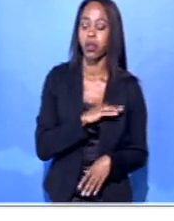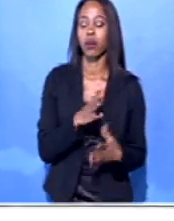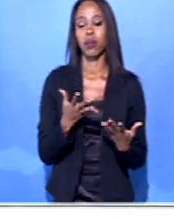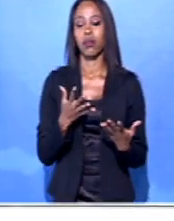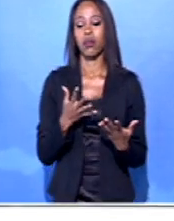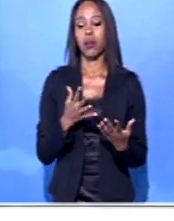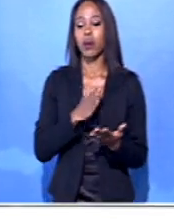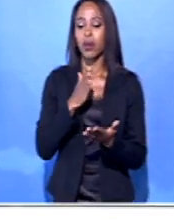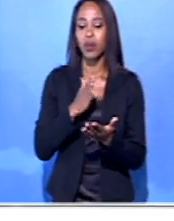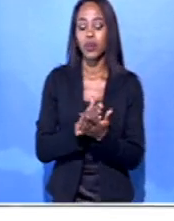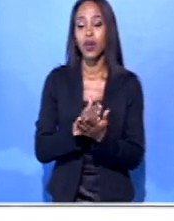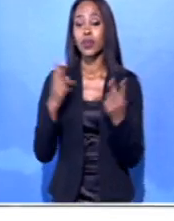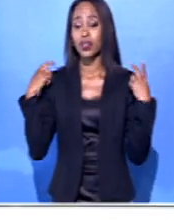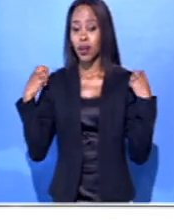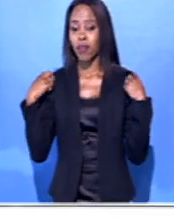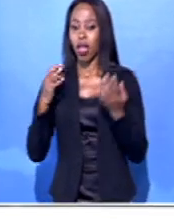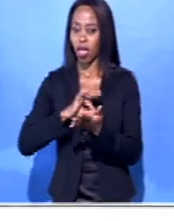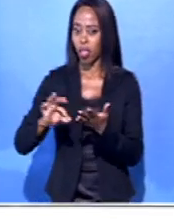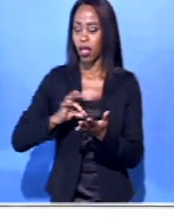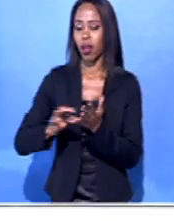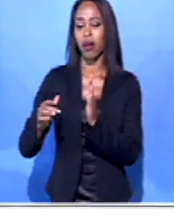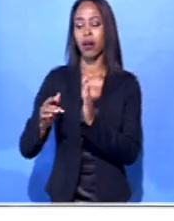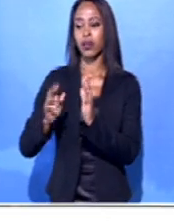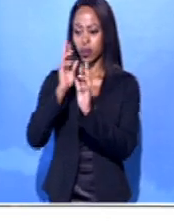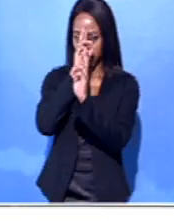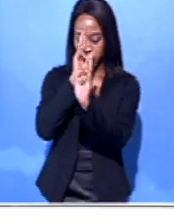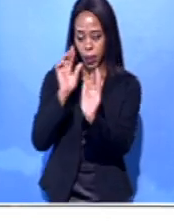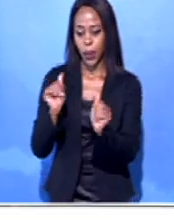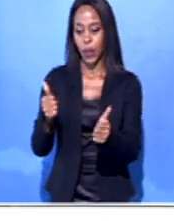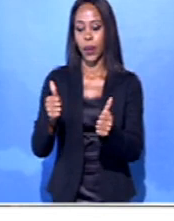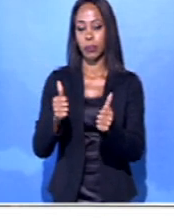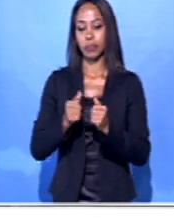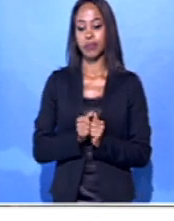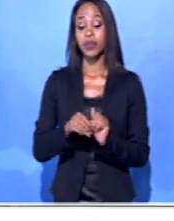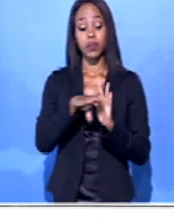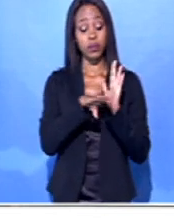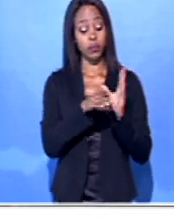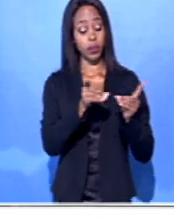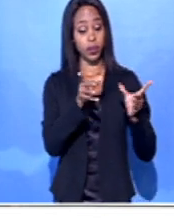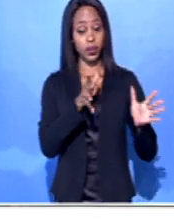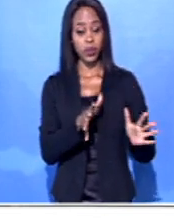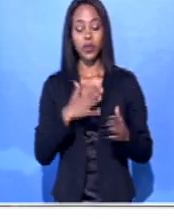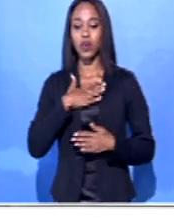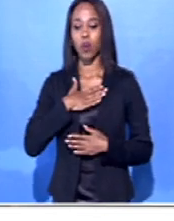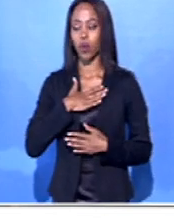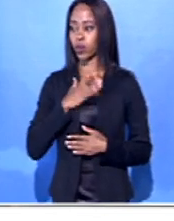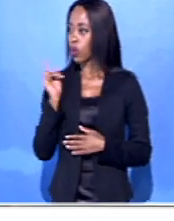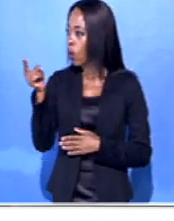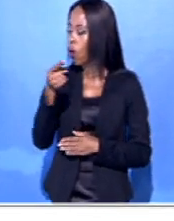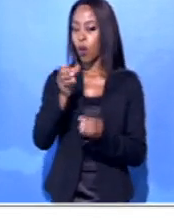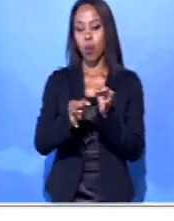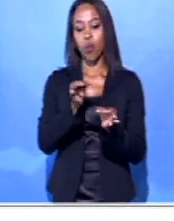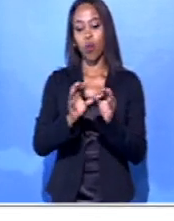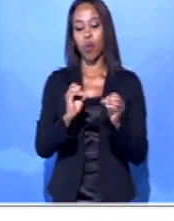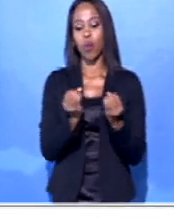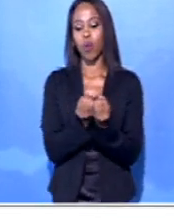officers and cleaners has been adhered to. And Program Director, we wish every political party